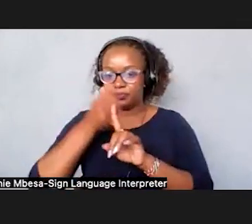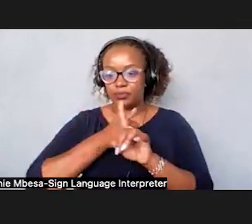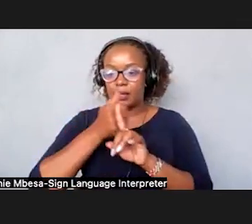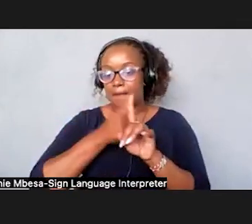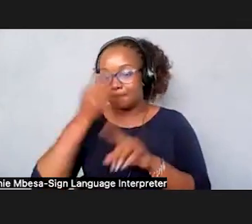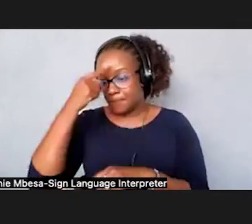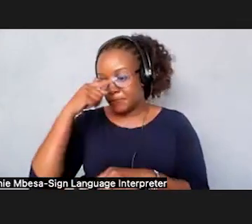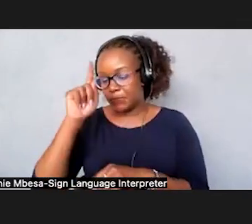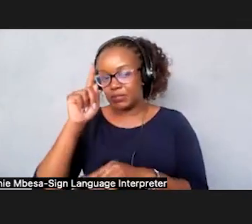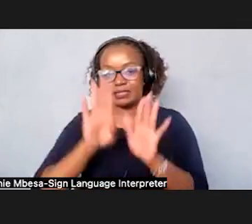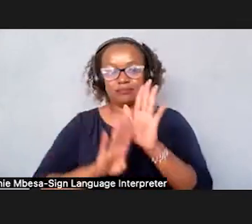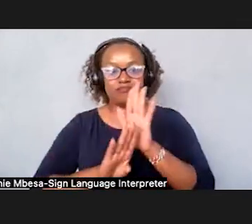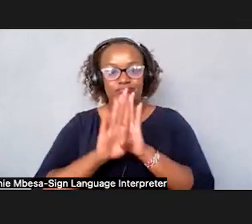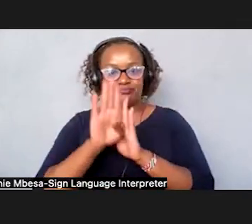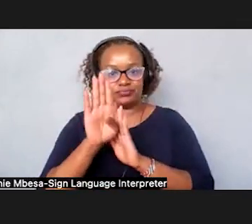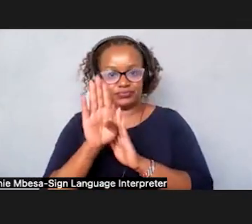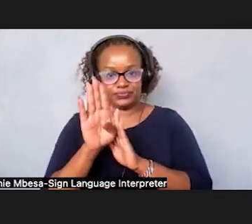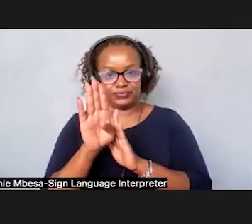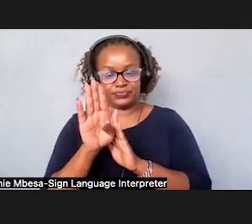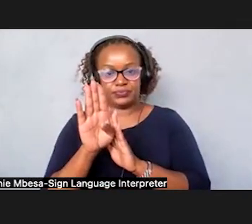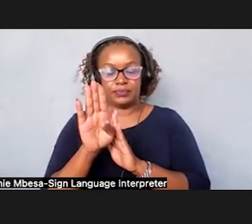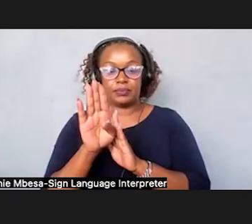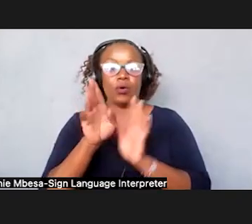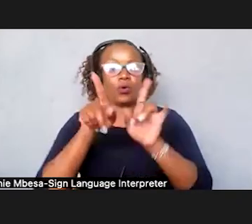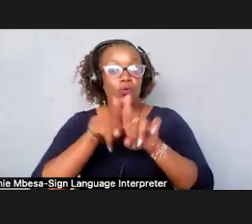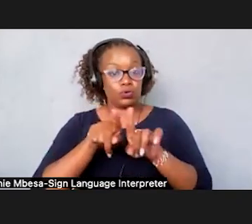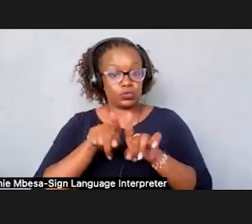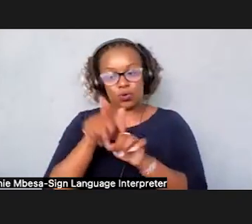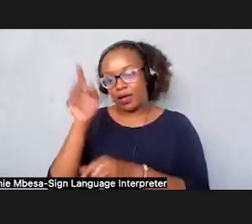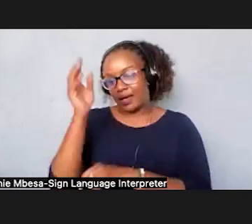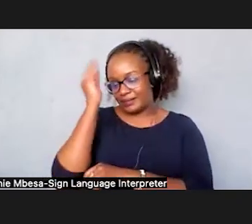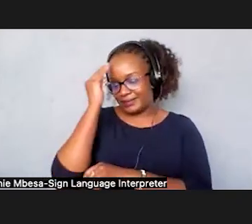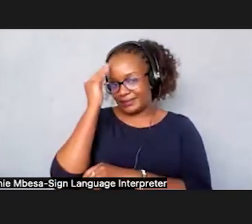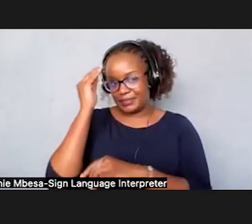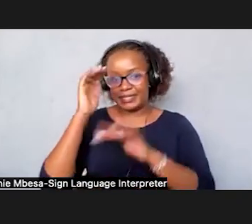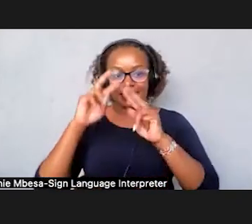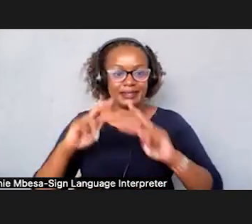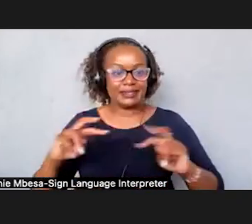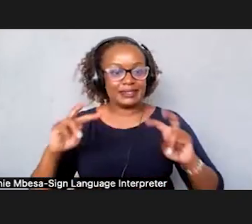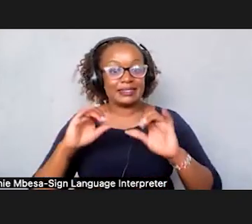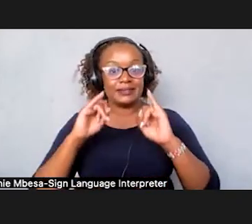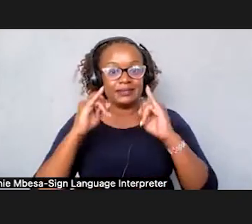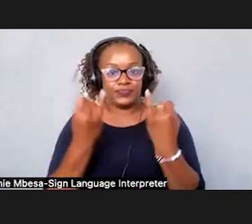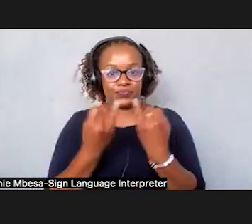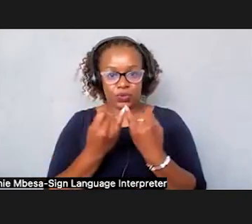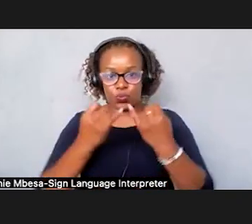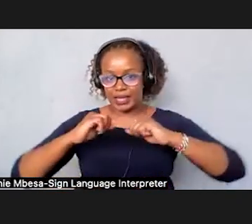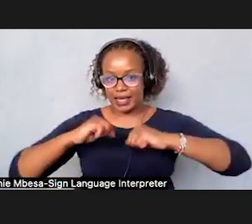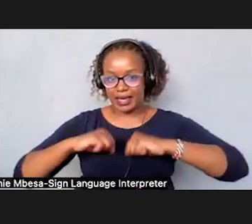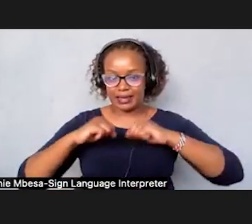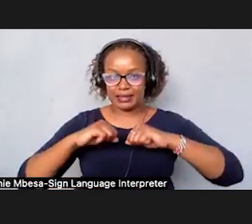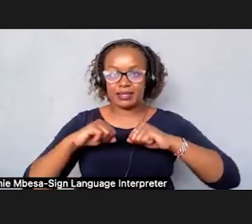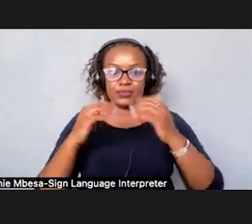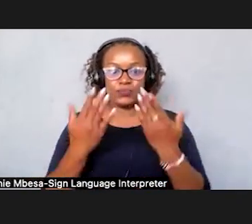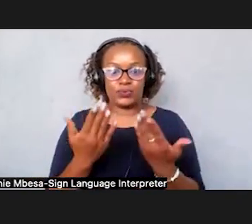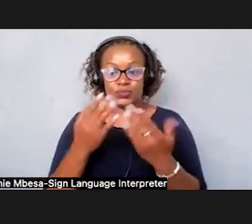and policy development, as well as academic and research institutions, because we all agree here that we need